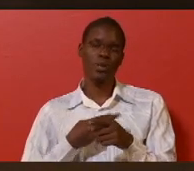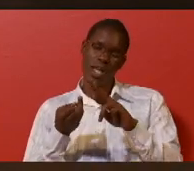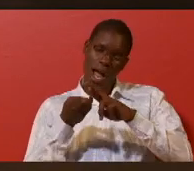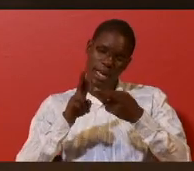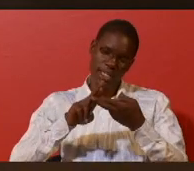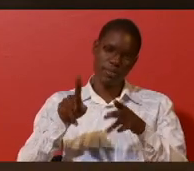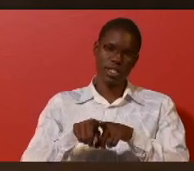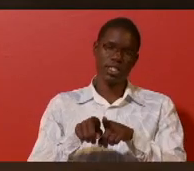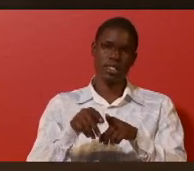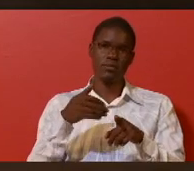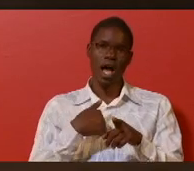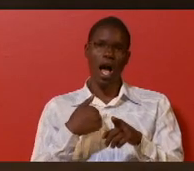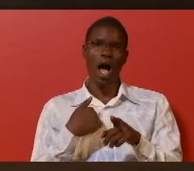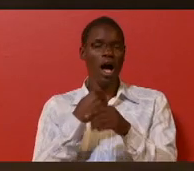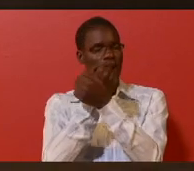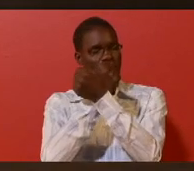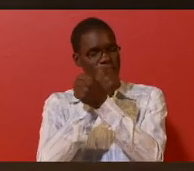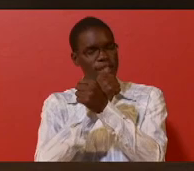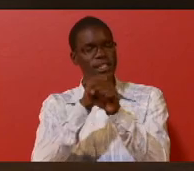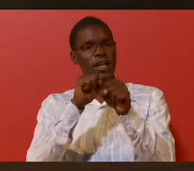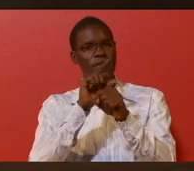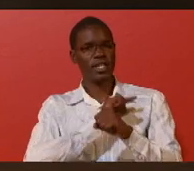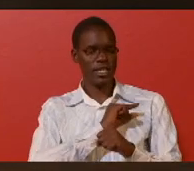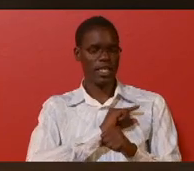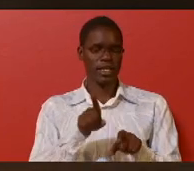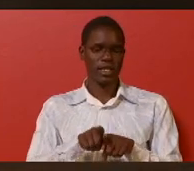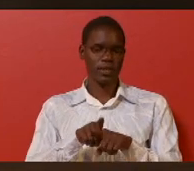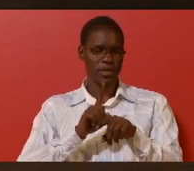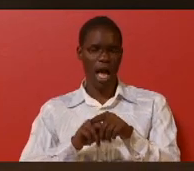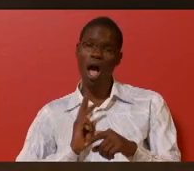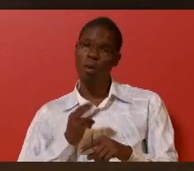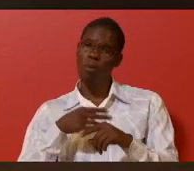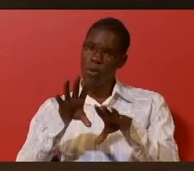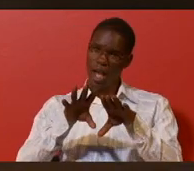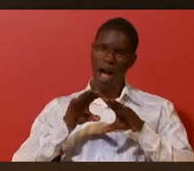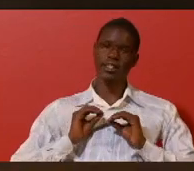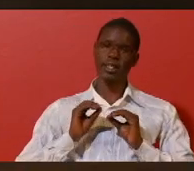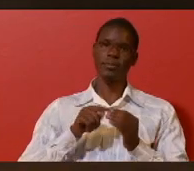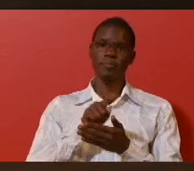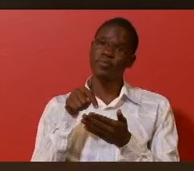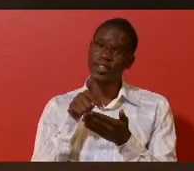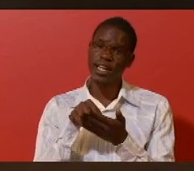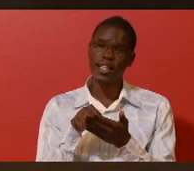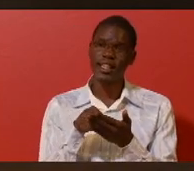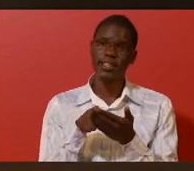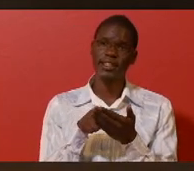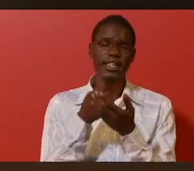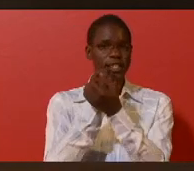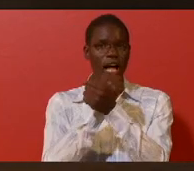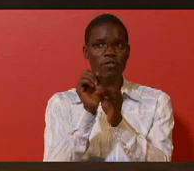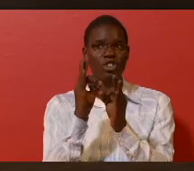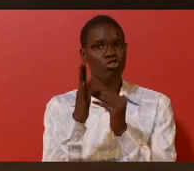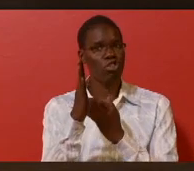Amen. And he is a redemptive God. And once we accept this salvation of